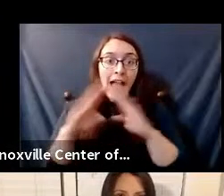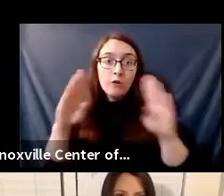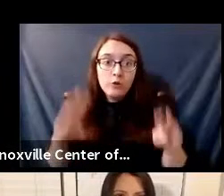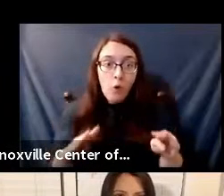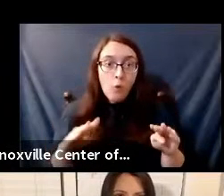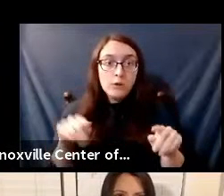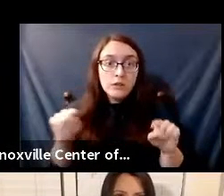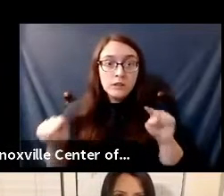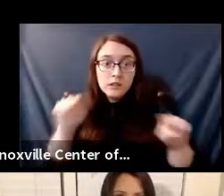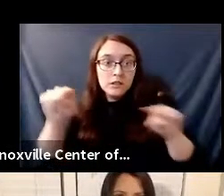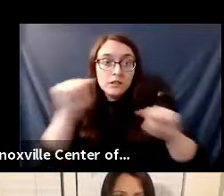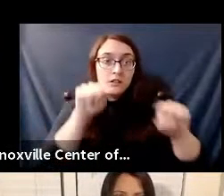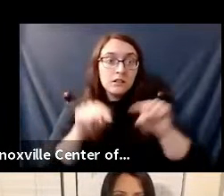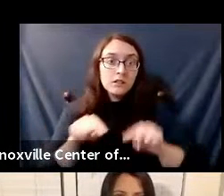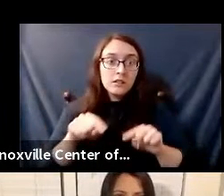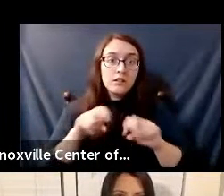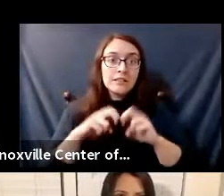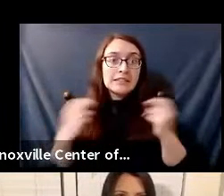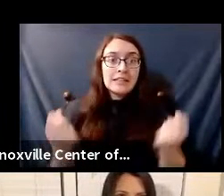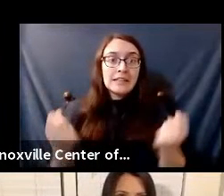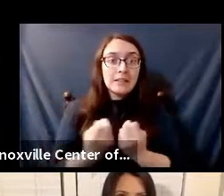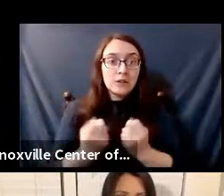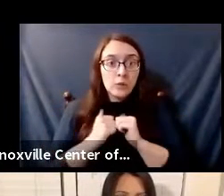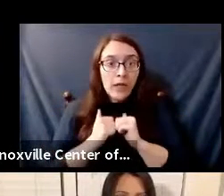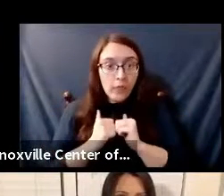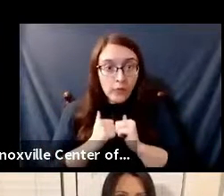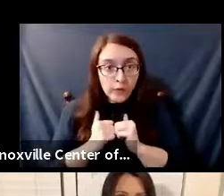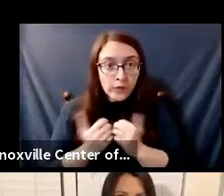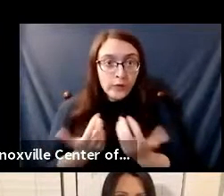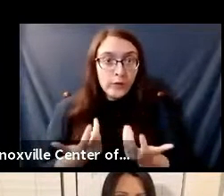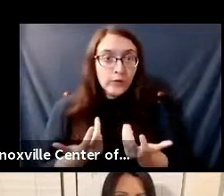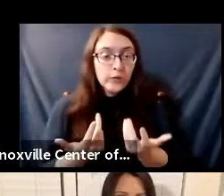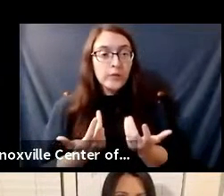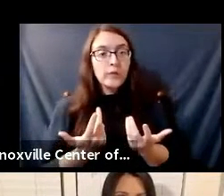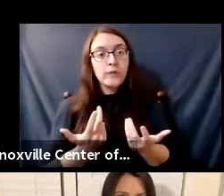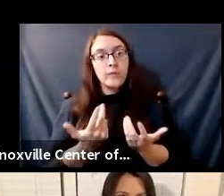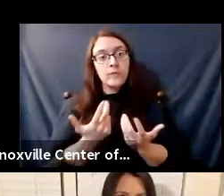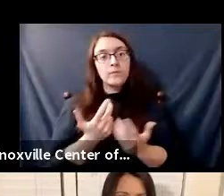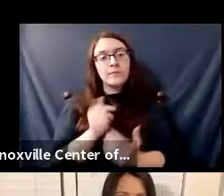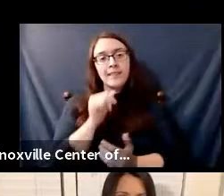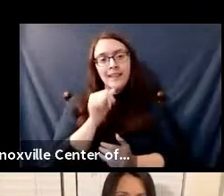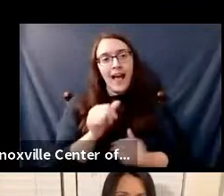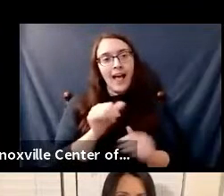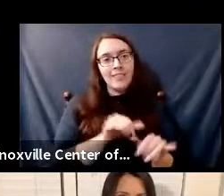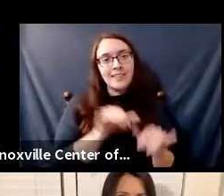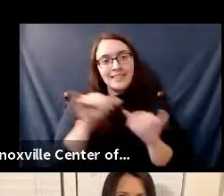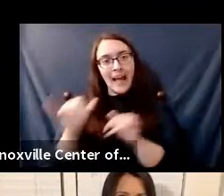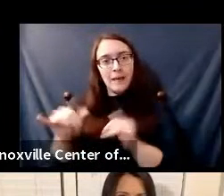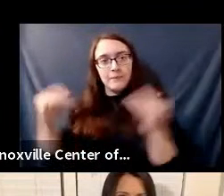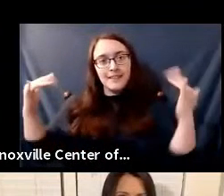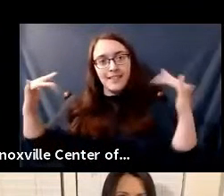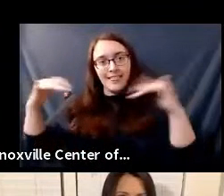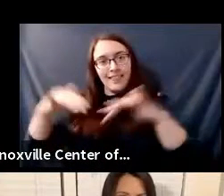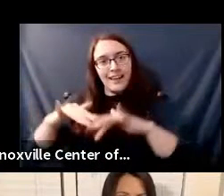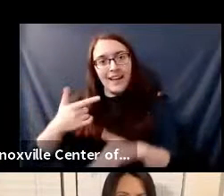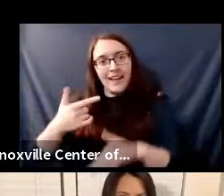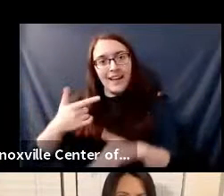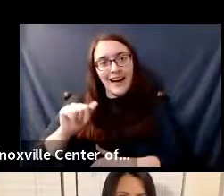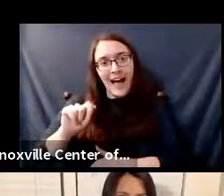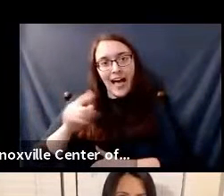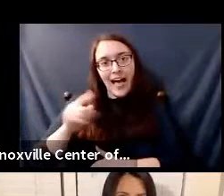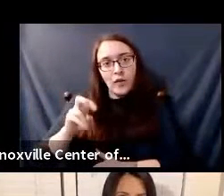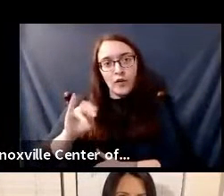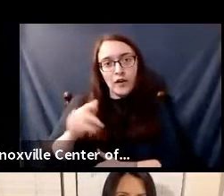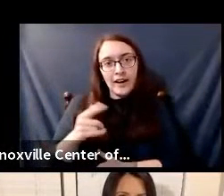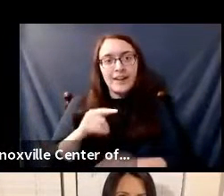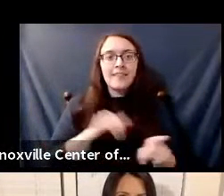household sitting together. So it's not the same as the gathering. It's how many people you can actually